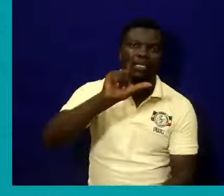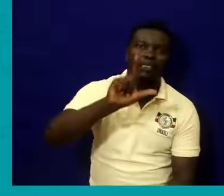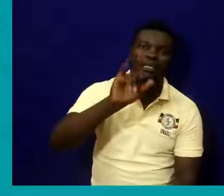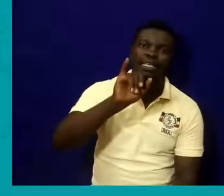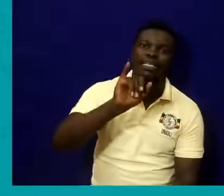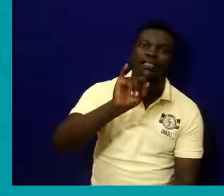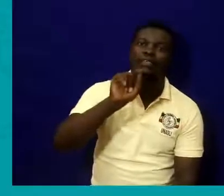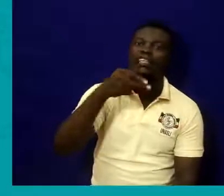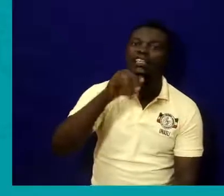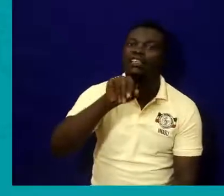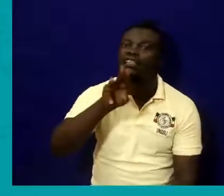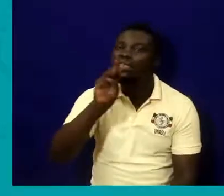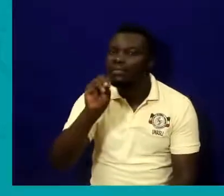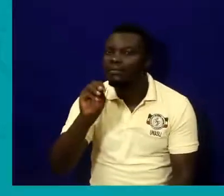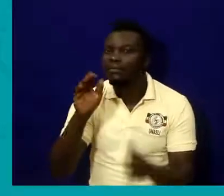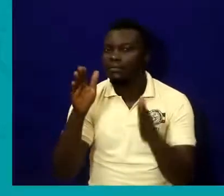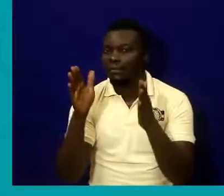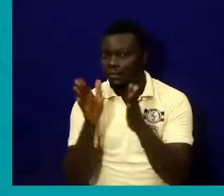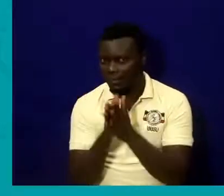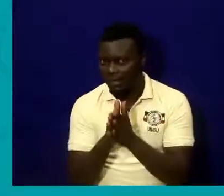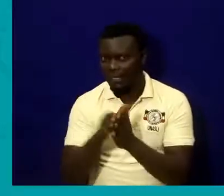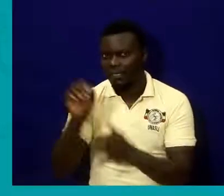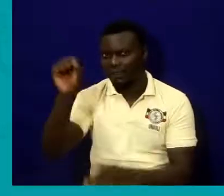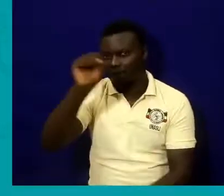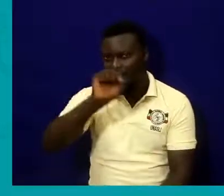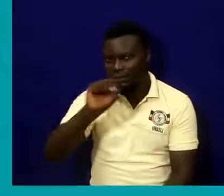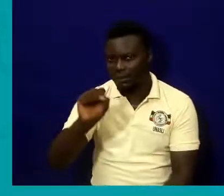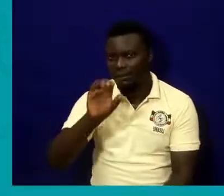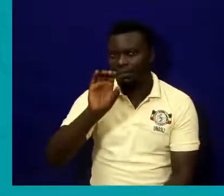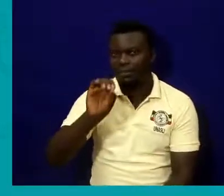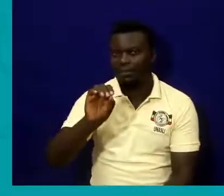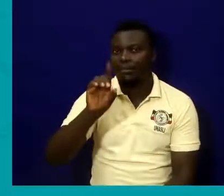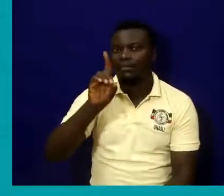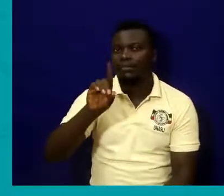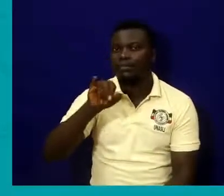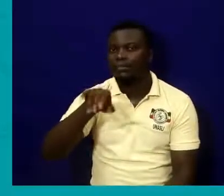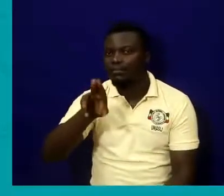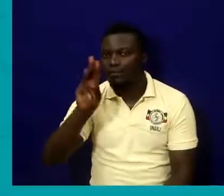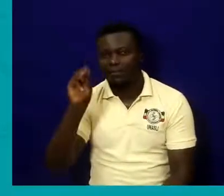lithium and sodium